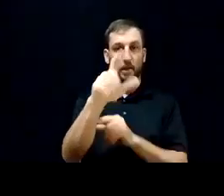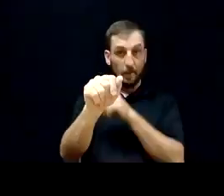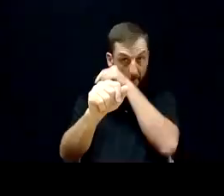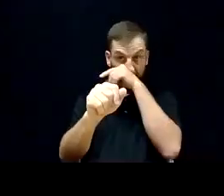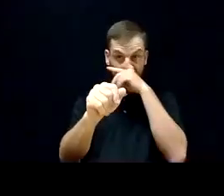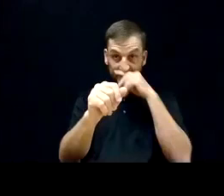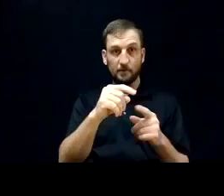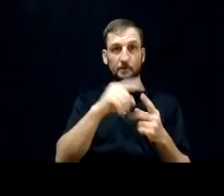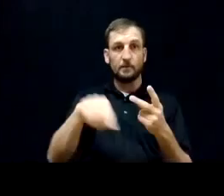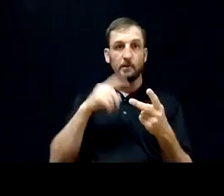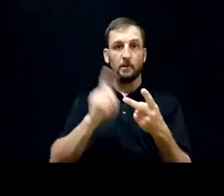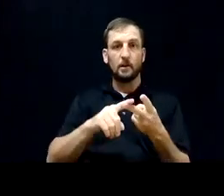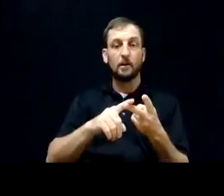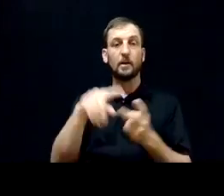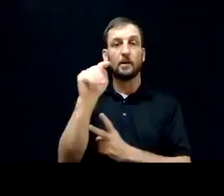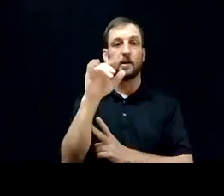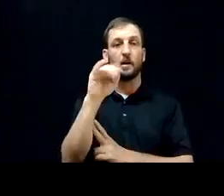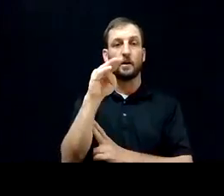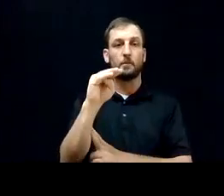Next, we have Tim Delany.